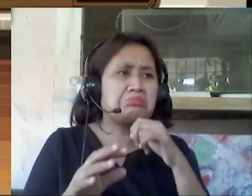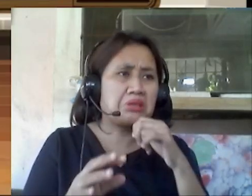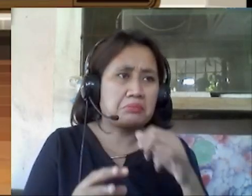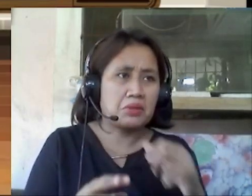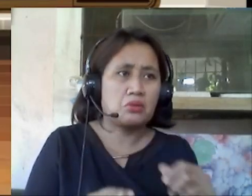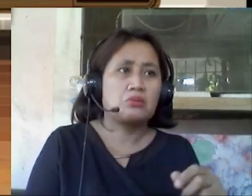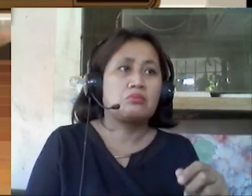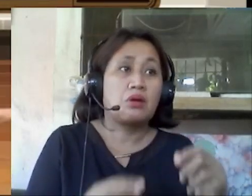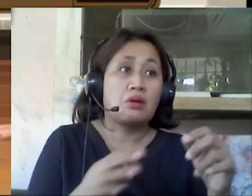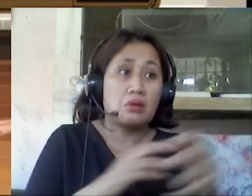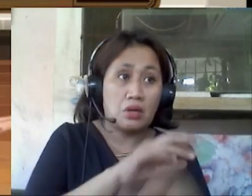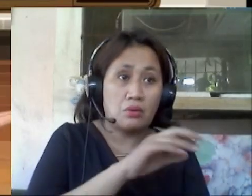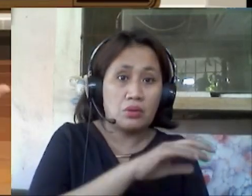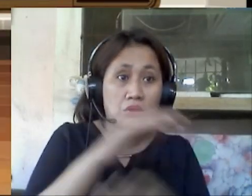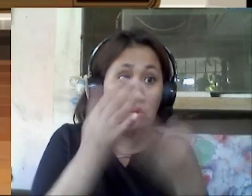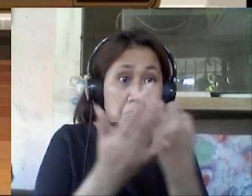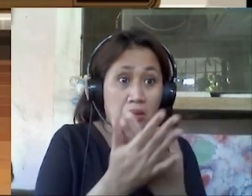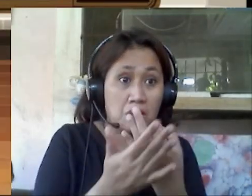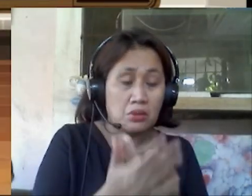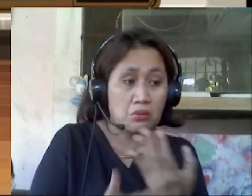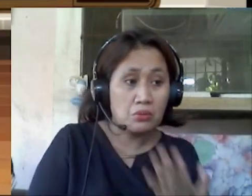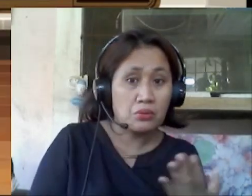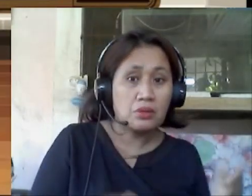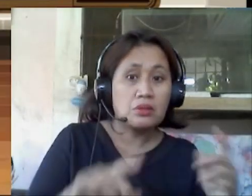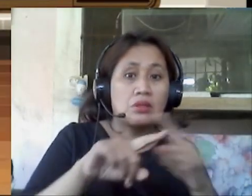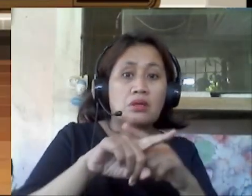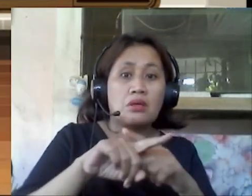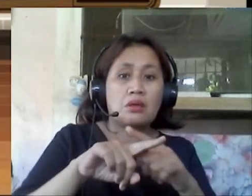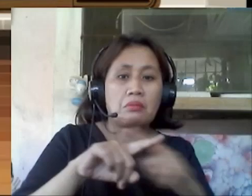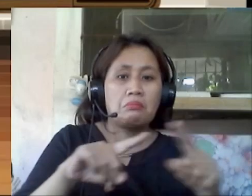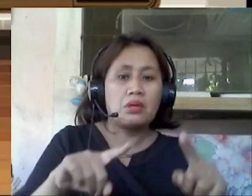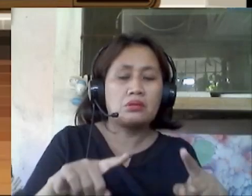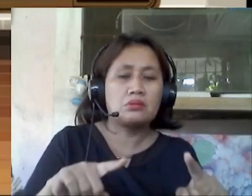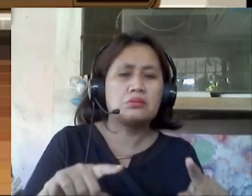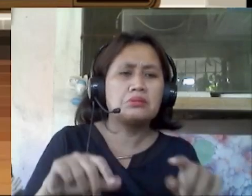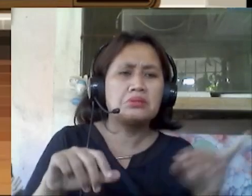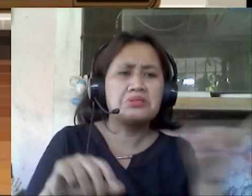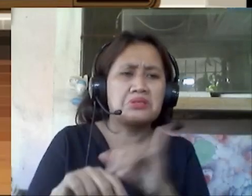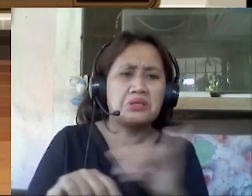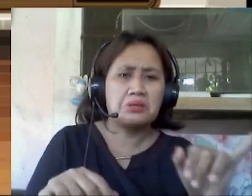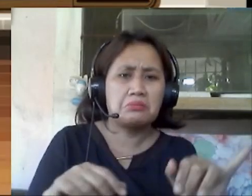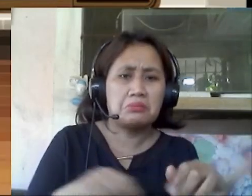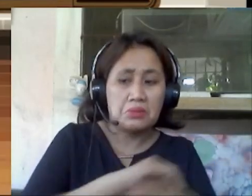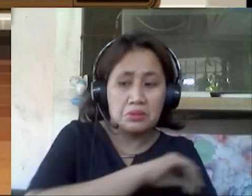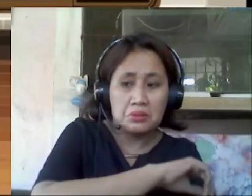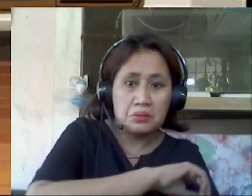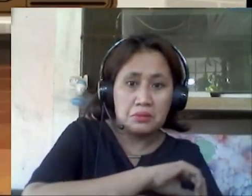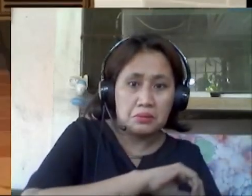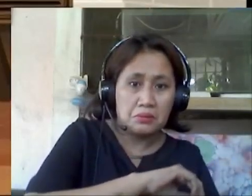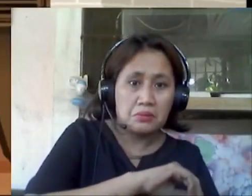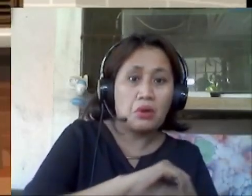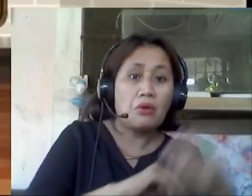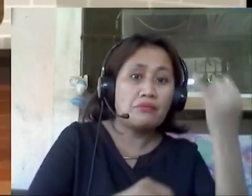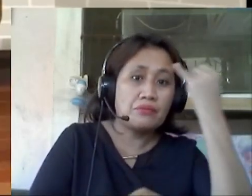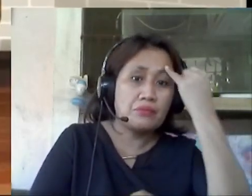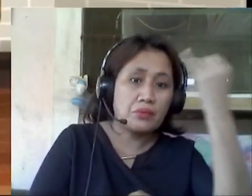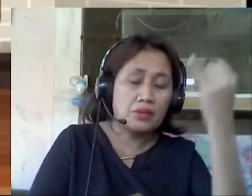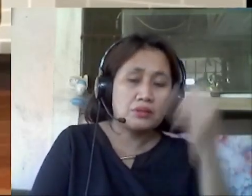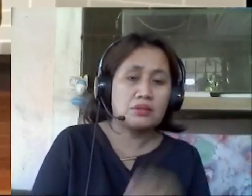of money or material things, but it is still stealing. Stealing of ideas.